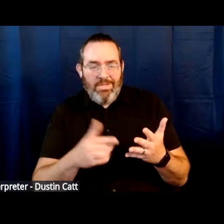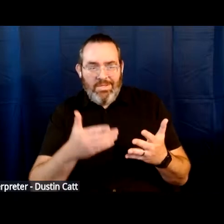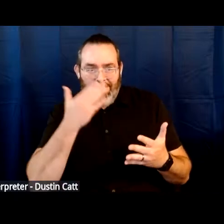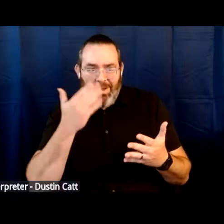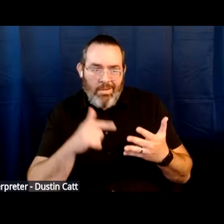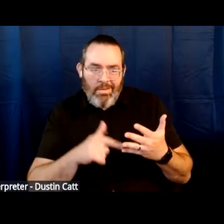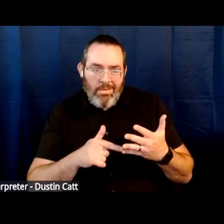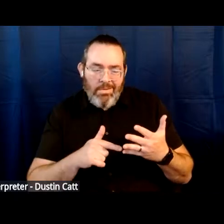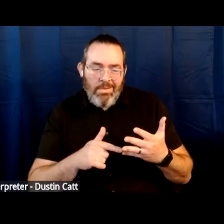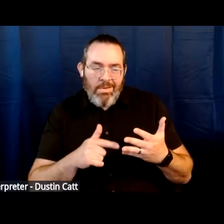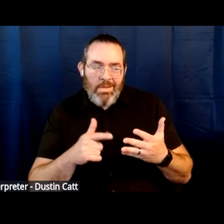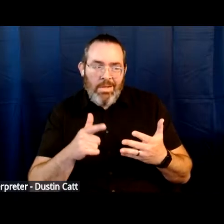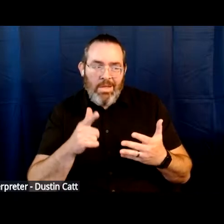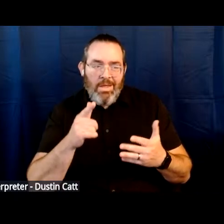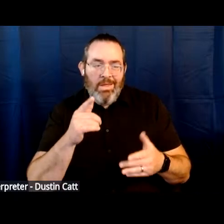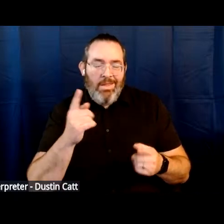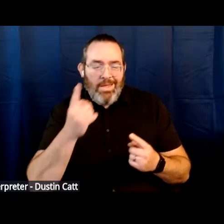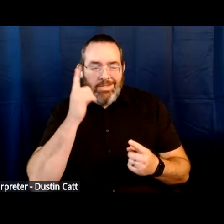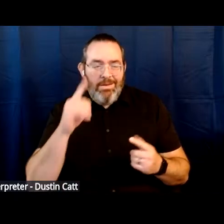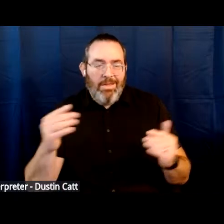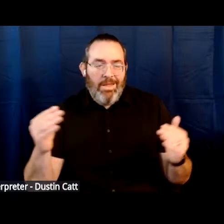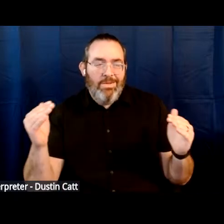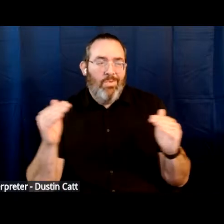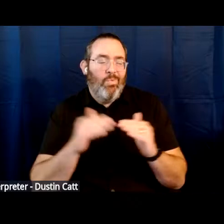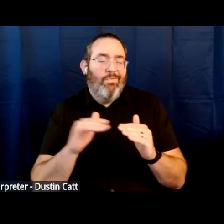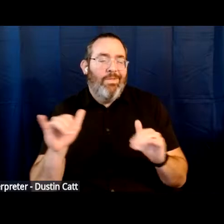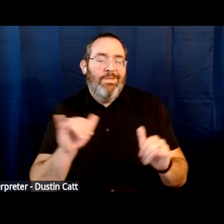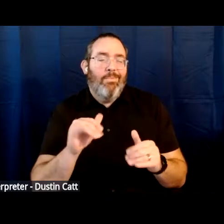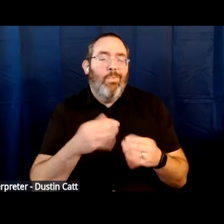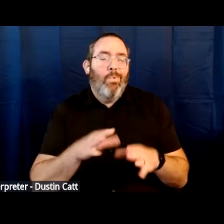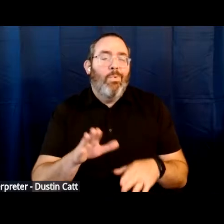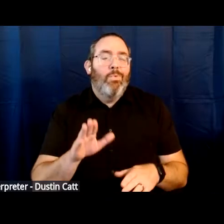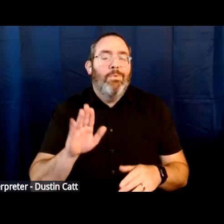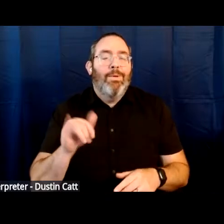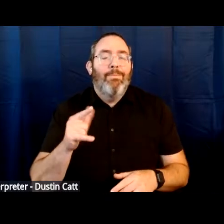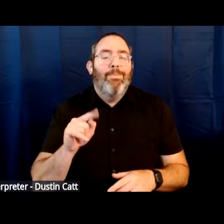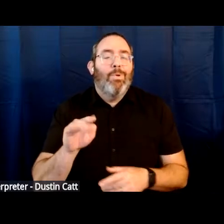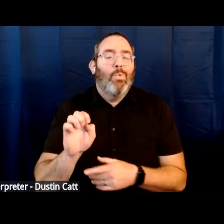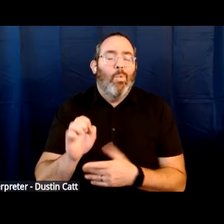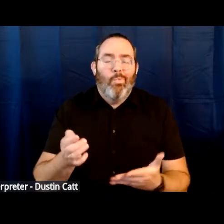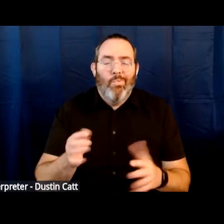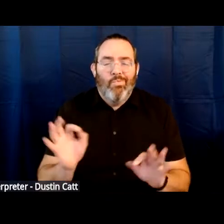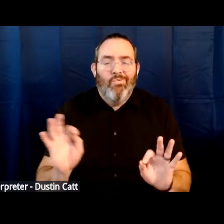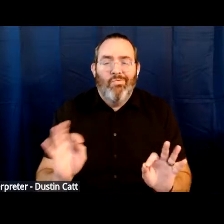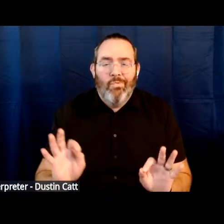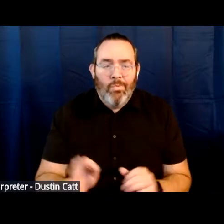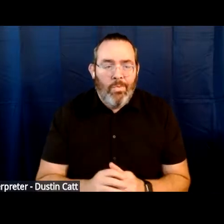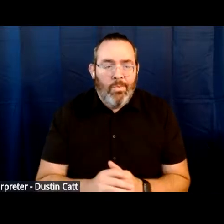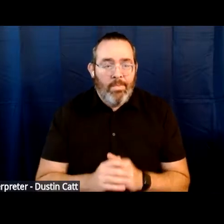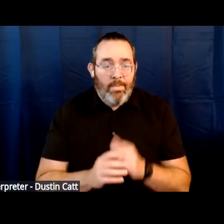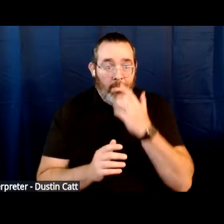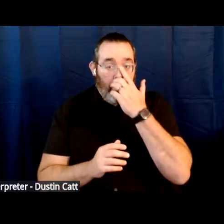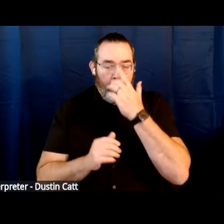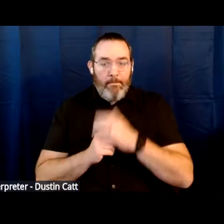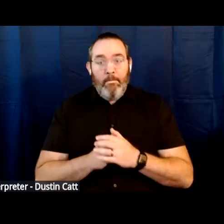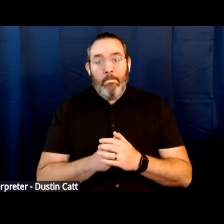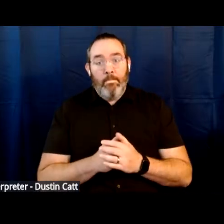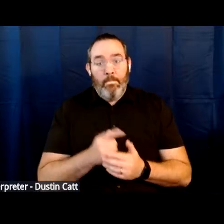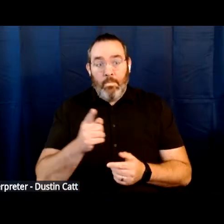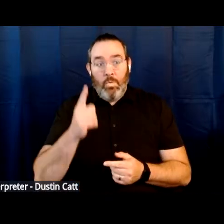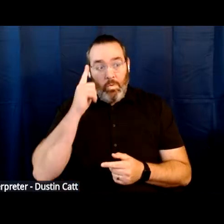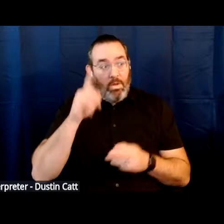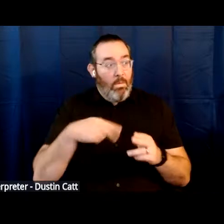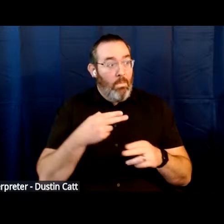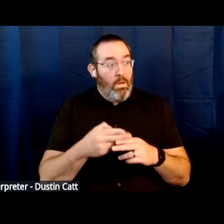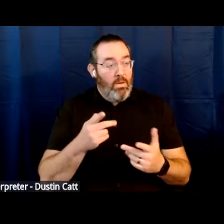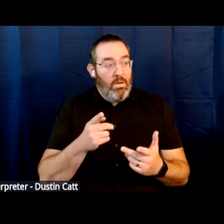they considered it equivalent to losing a big toe. And if you think about it and you haven't had any